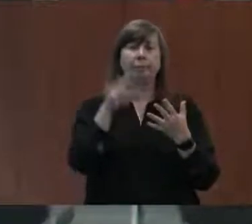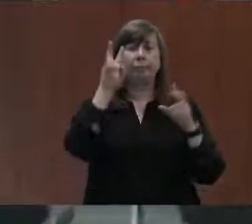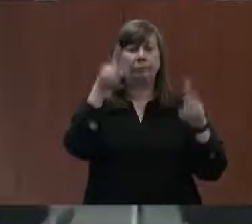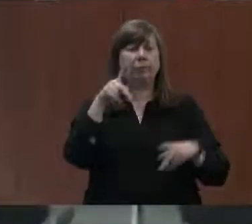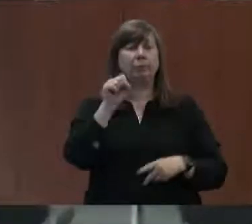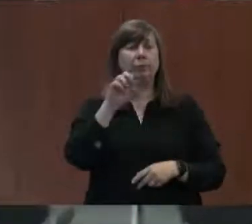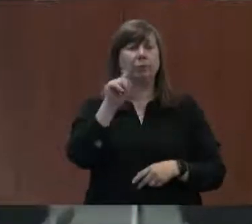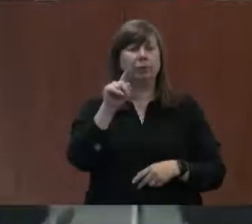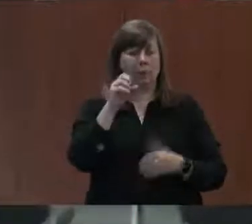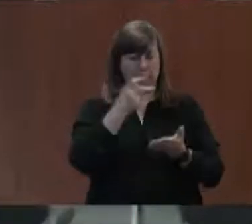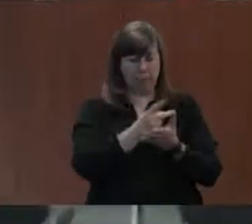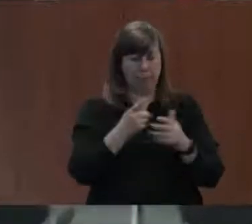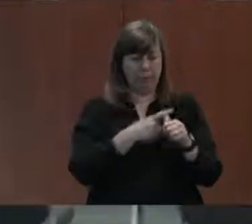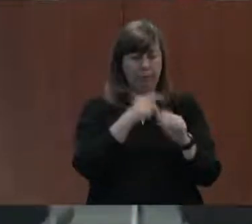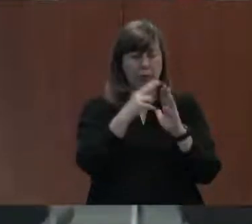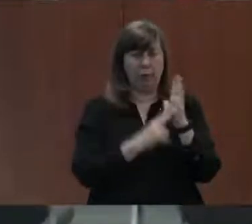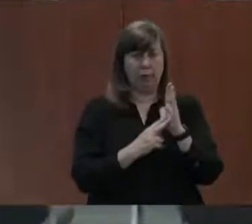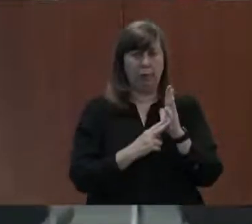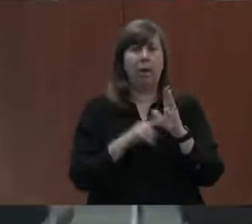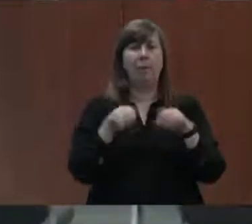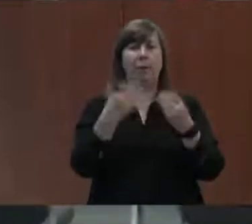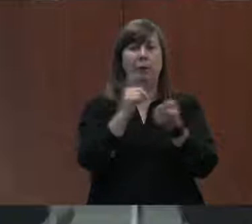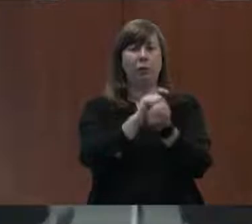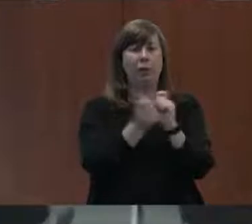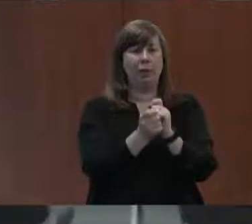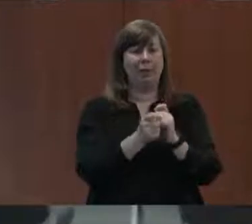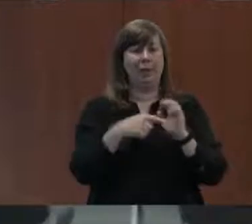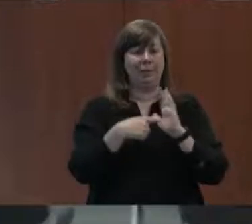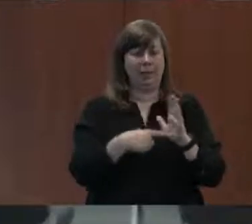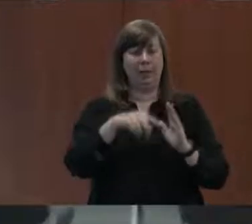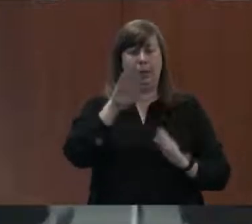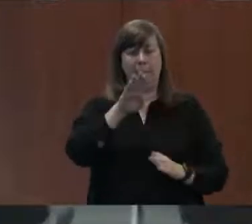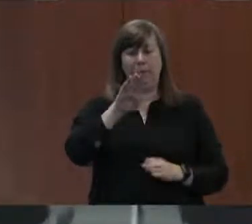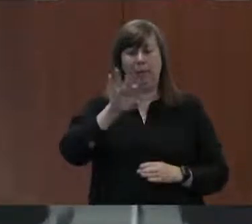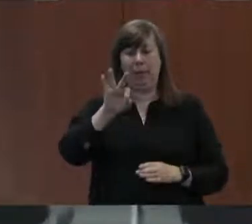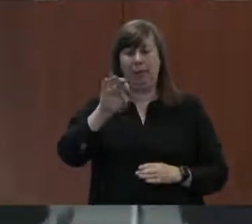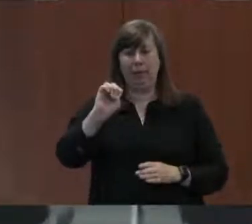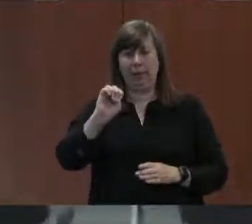President Stauffer, I move to approve the first reading of proposed changes to Exhibit